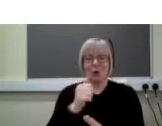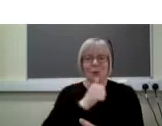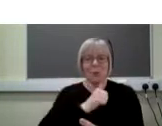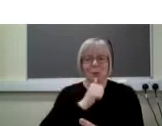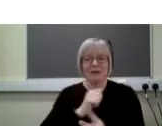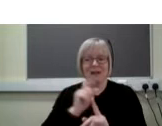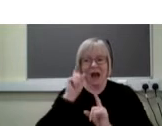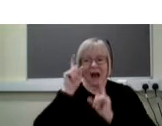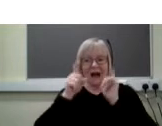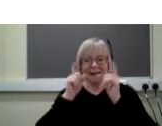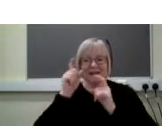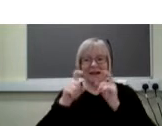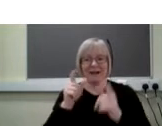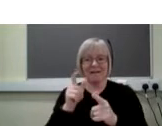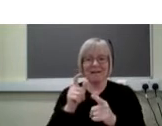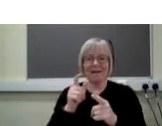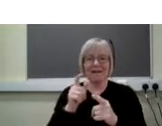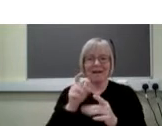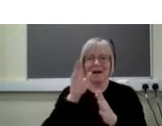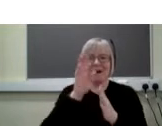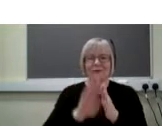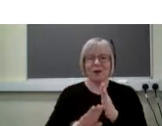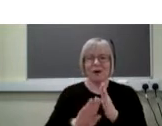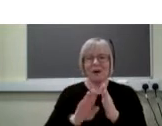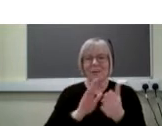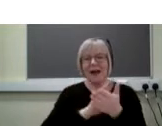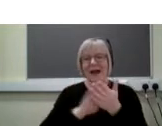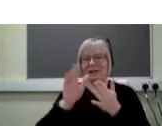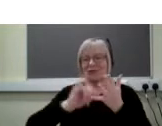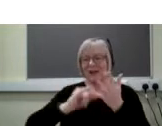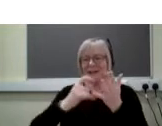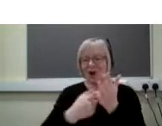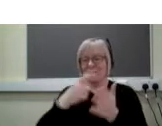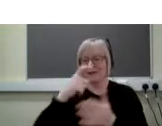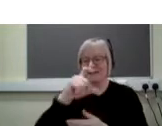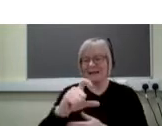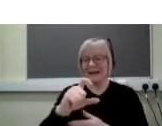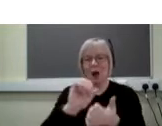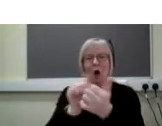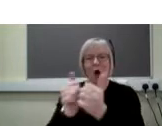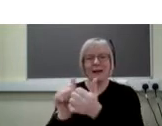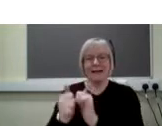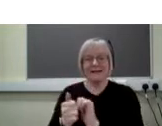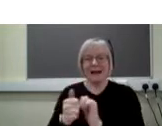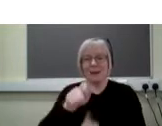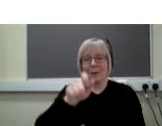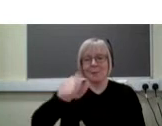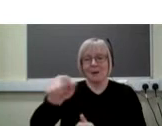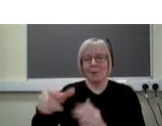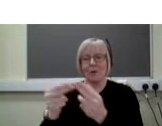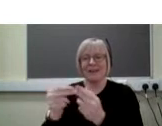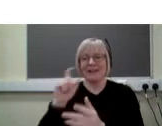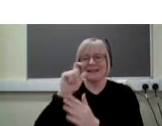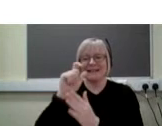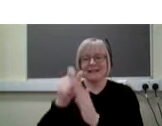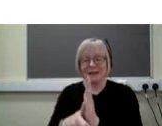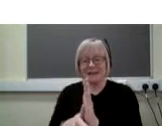the HSRC colleagues, and also persons with disabilities at the